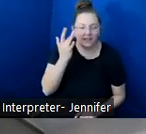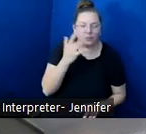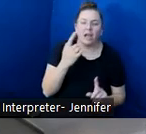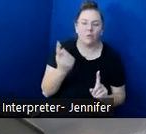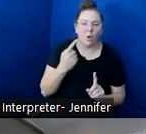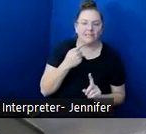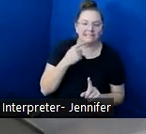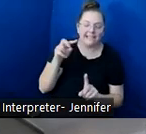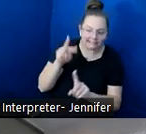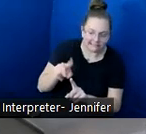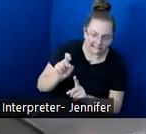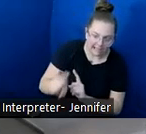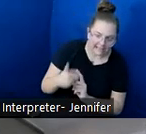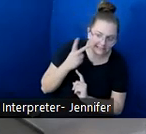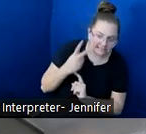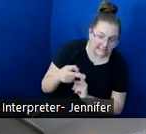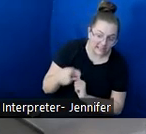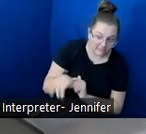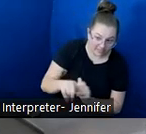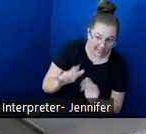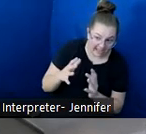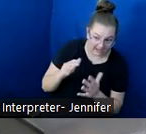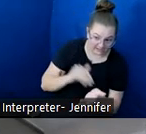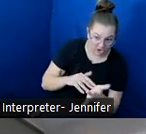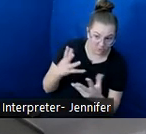ask what if your providers are in their network.